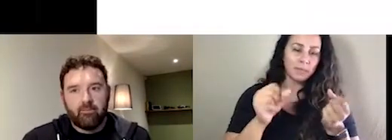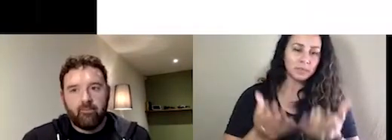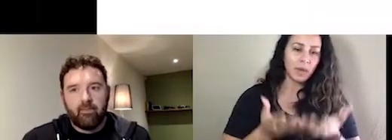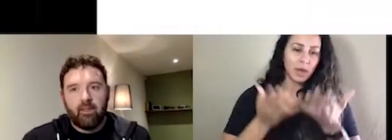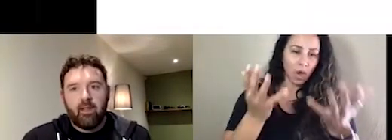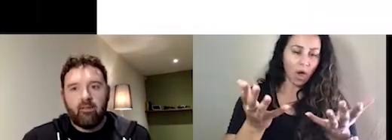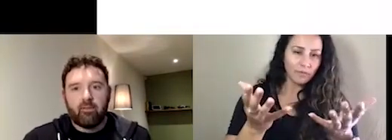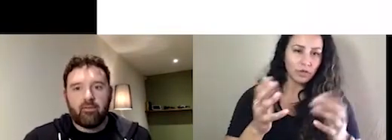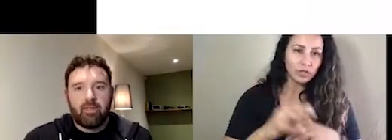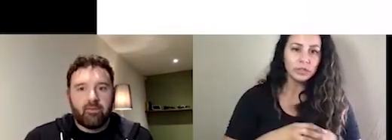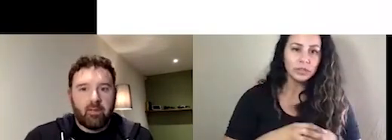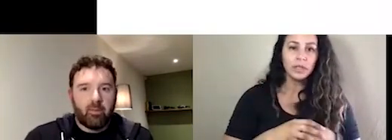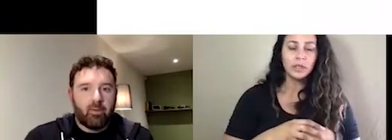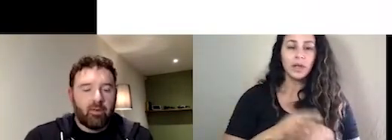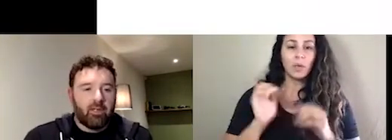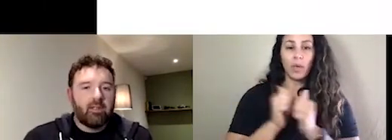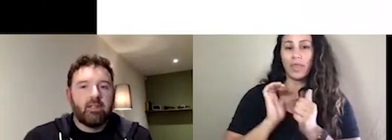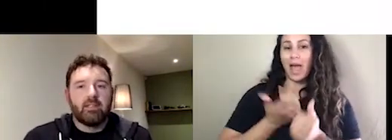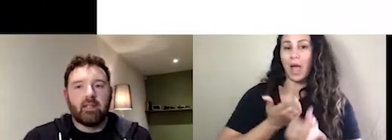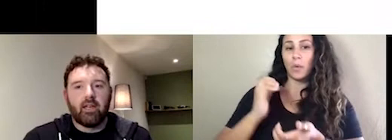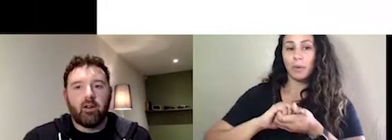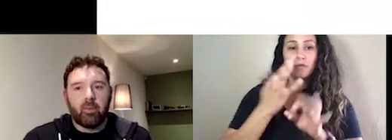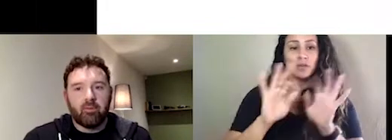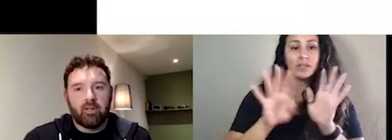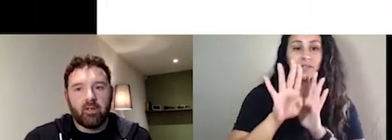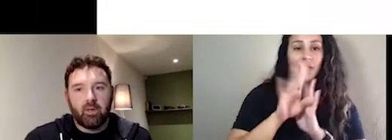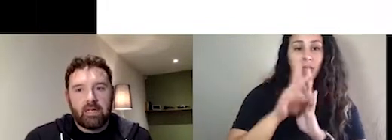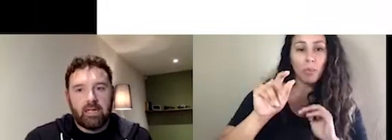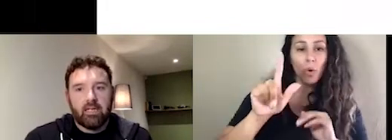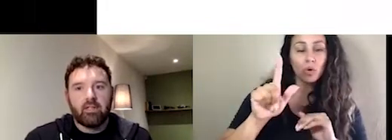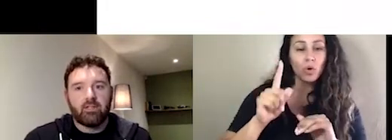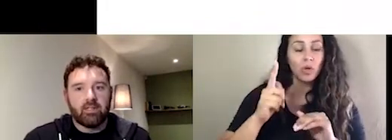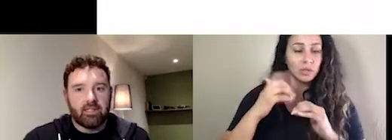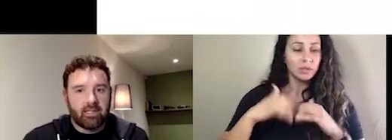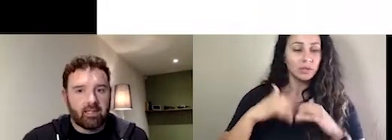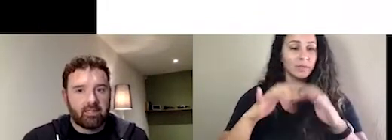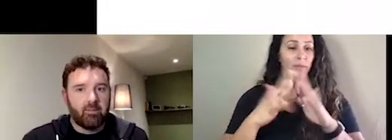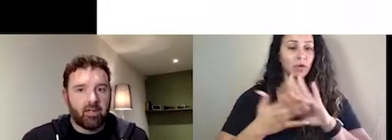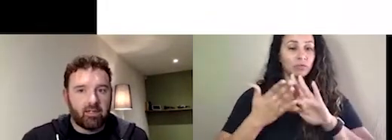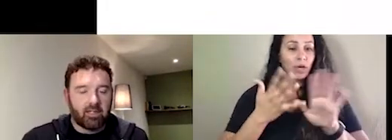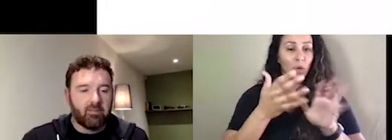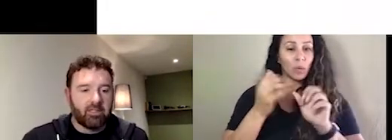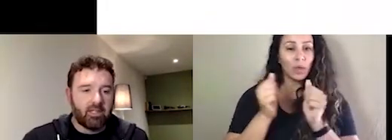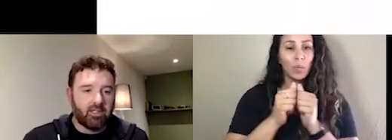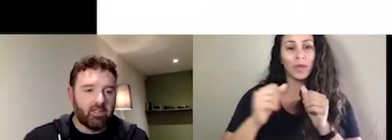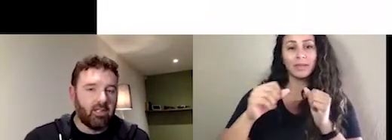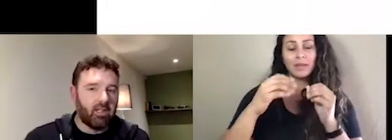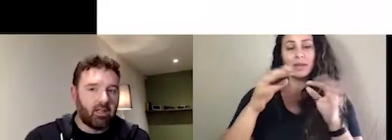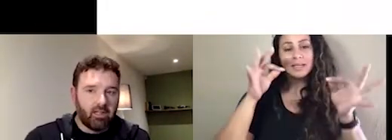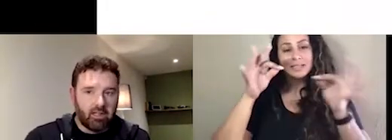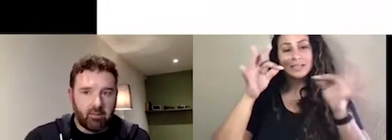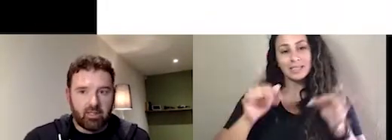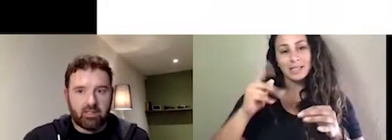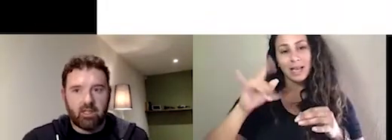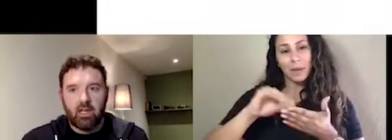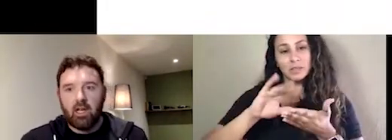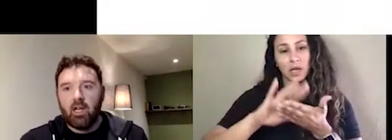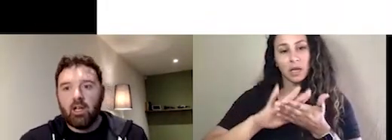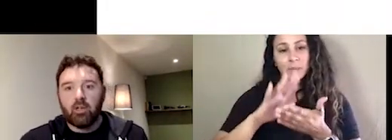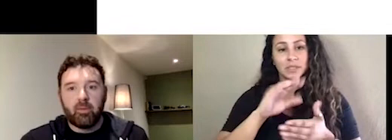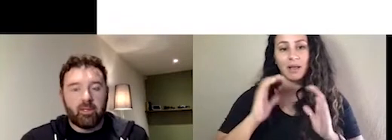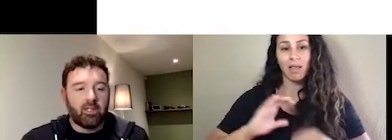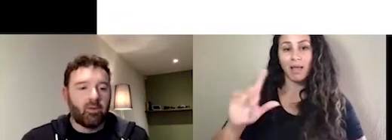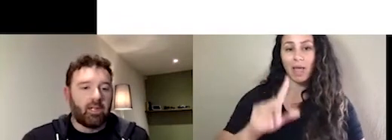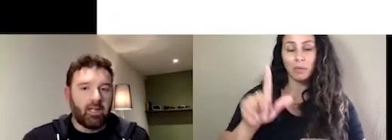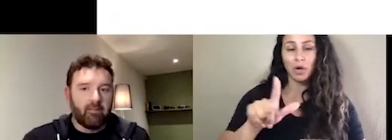partners. From a free developer portal to get up and running quickly, to detailed API documentation and client libraries,